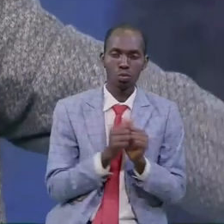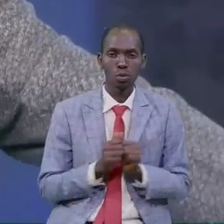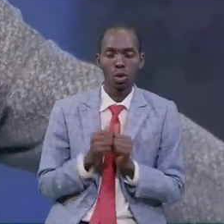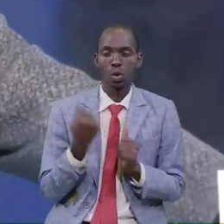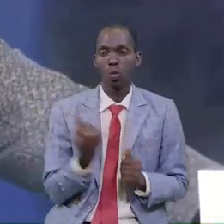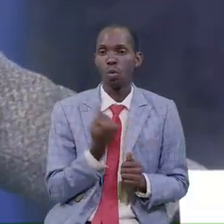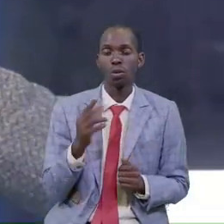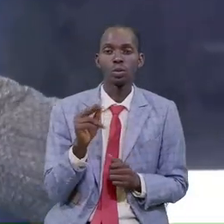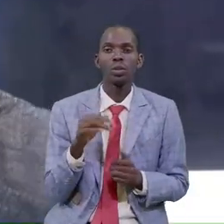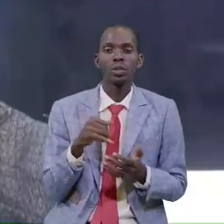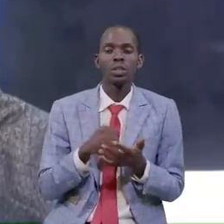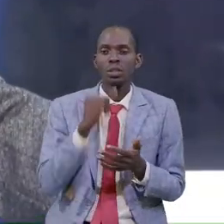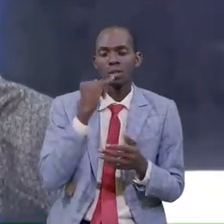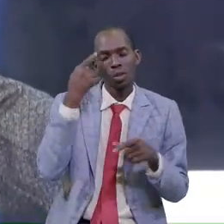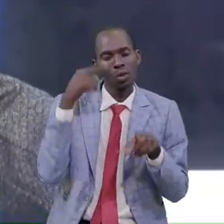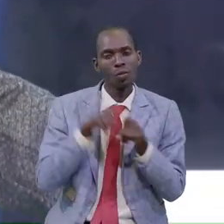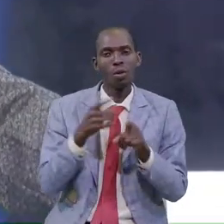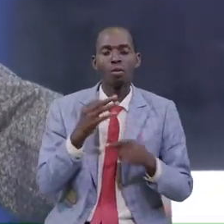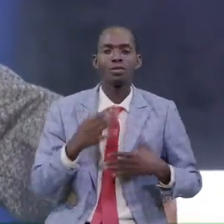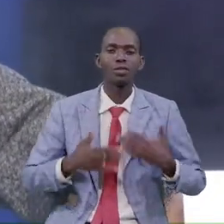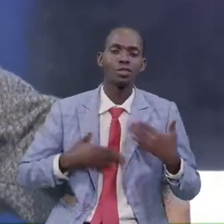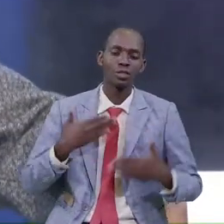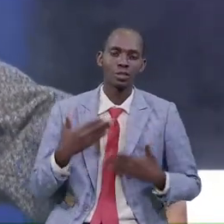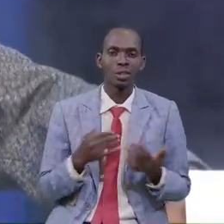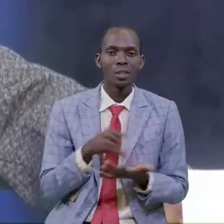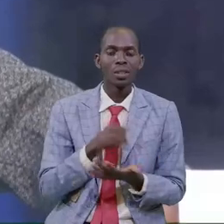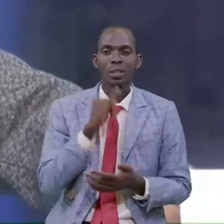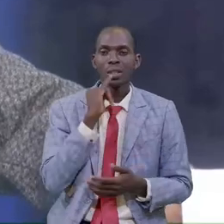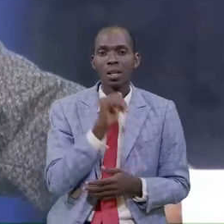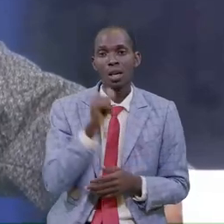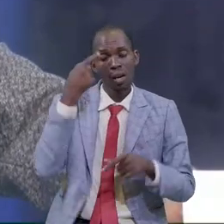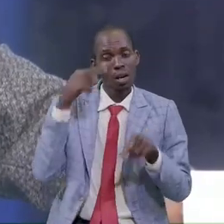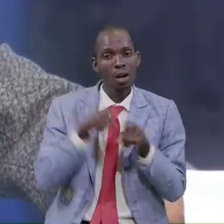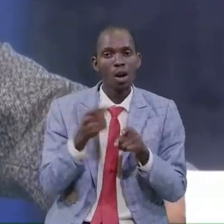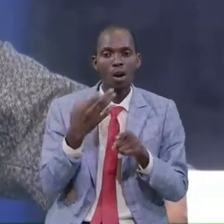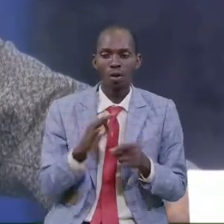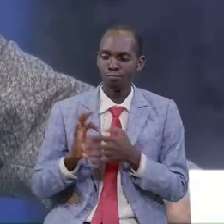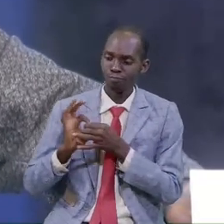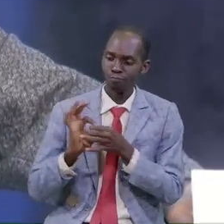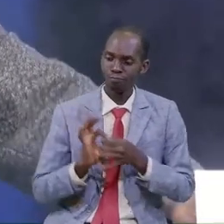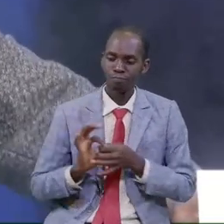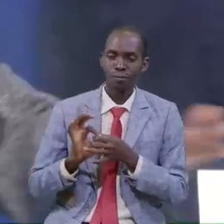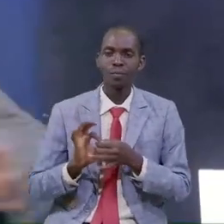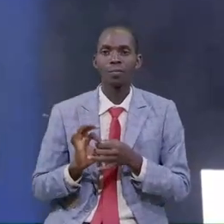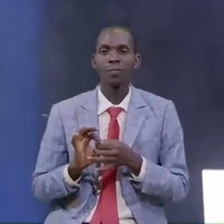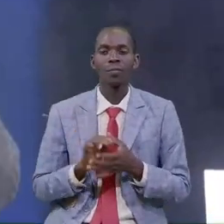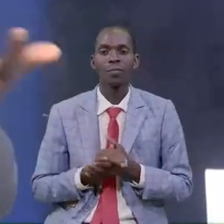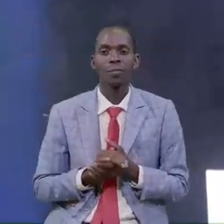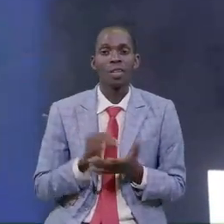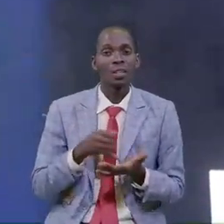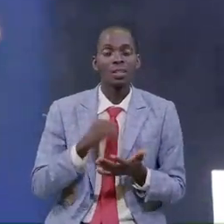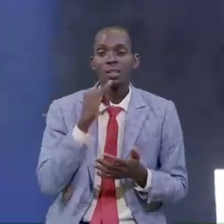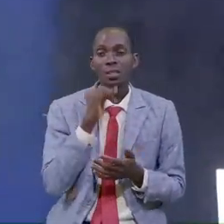vivre ensemble, mais c'est une alliance de a joie. A covenant of fellowship. Une alliance de la communion. A covenant communion.